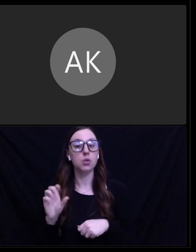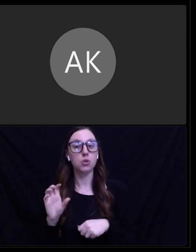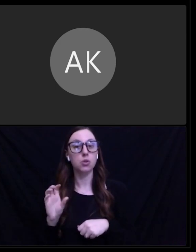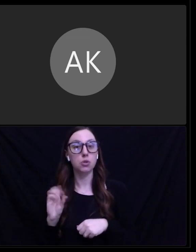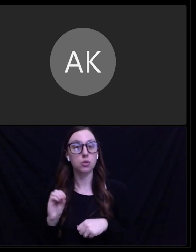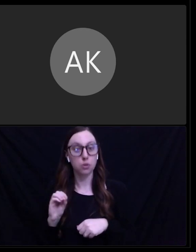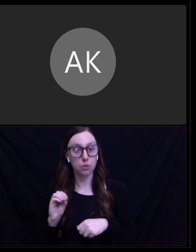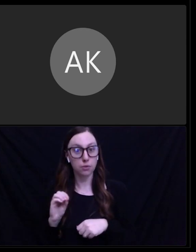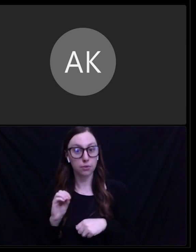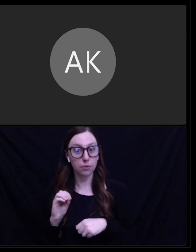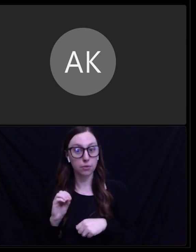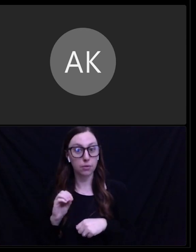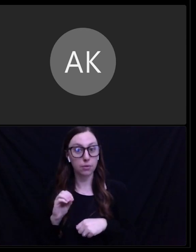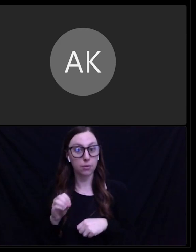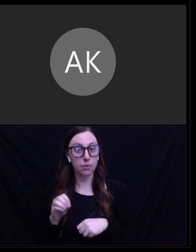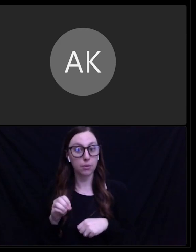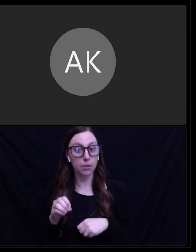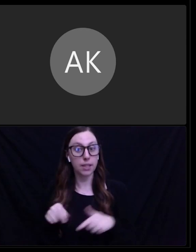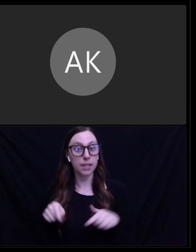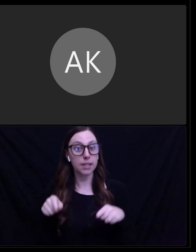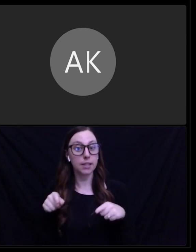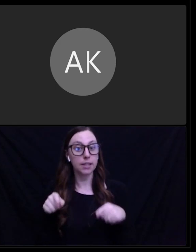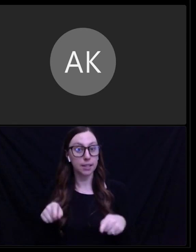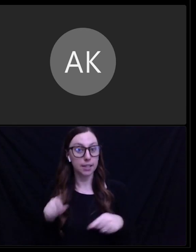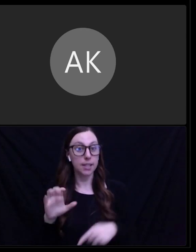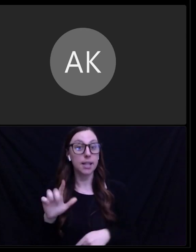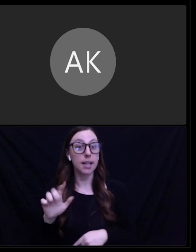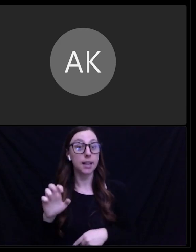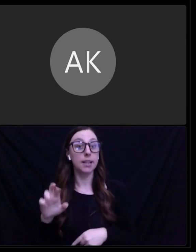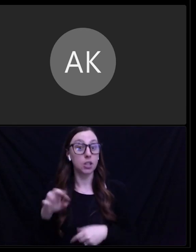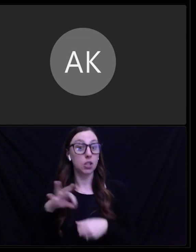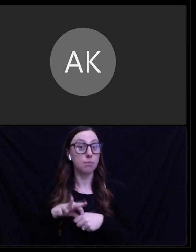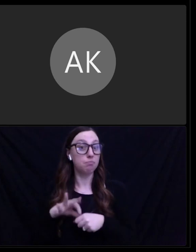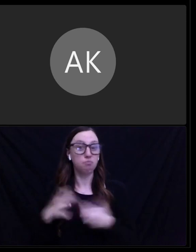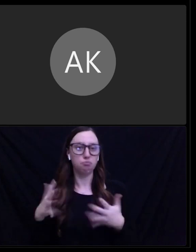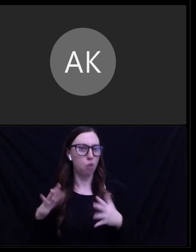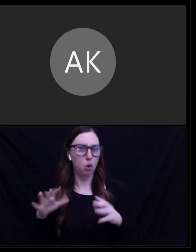This is the portion that ClearVote has already been doing in New York State.